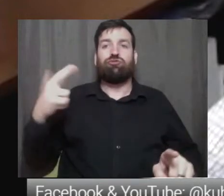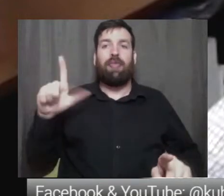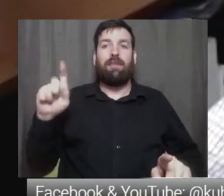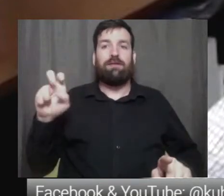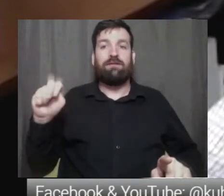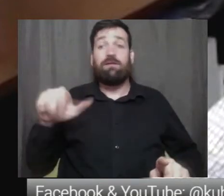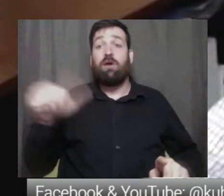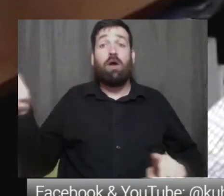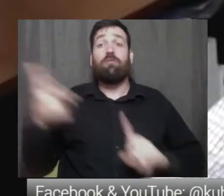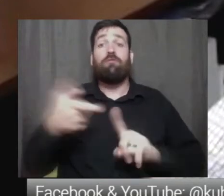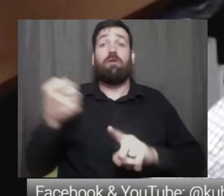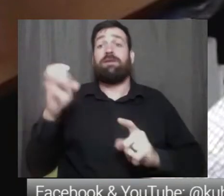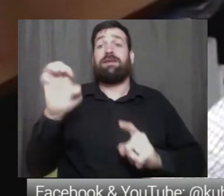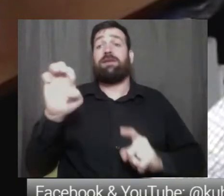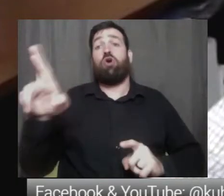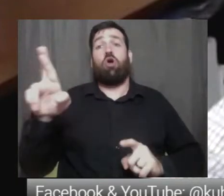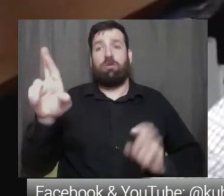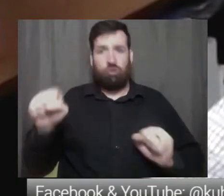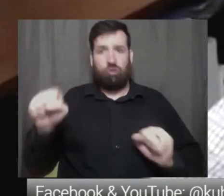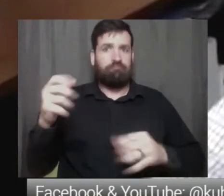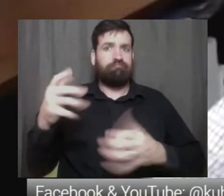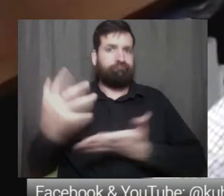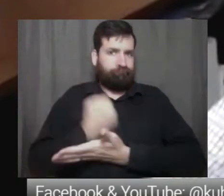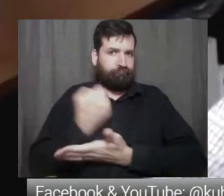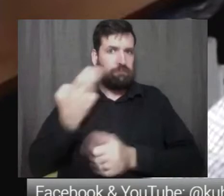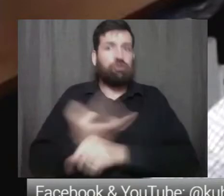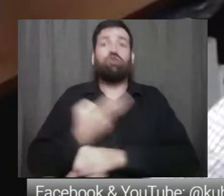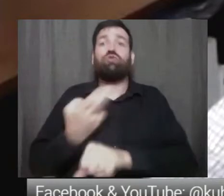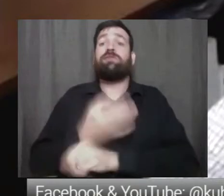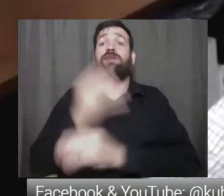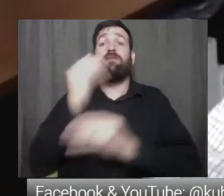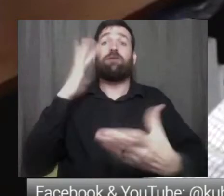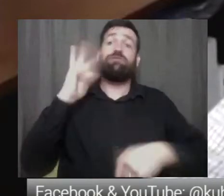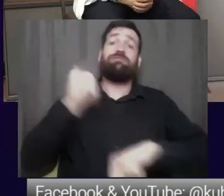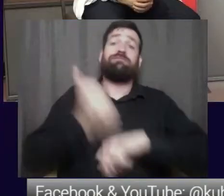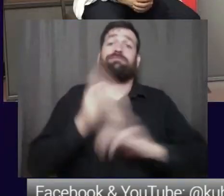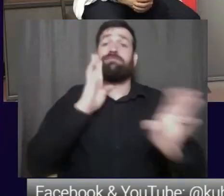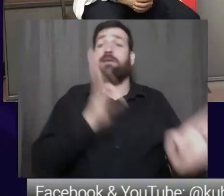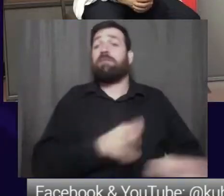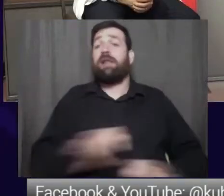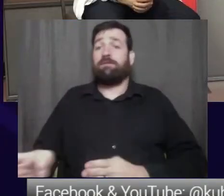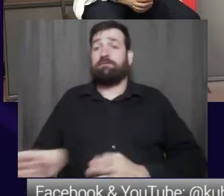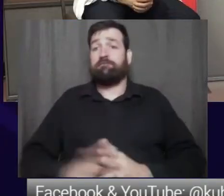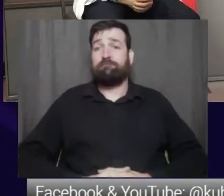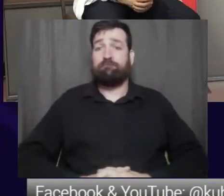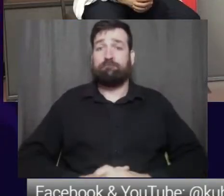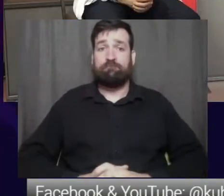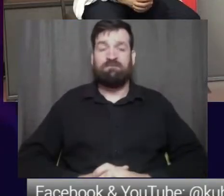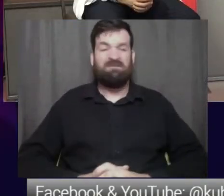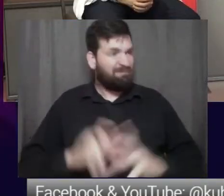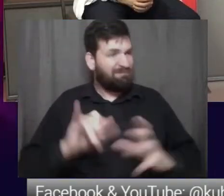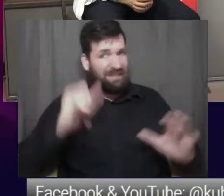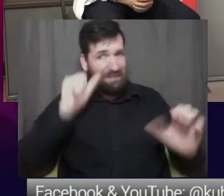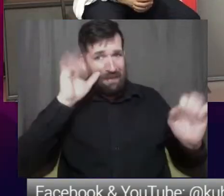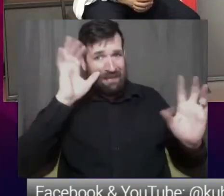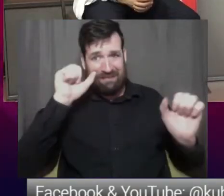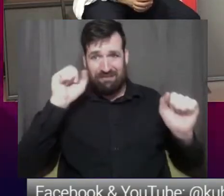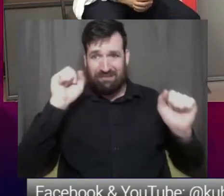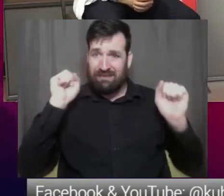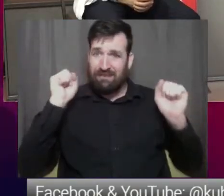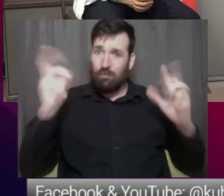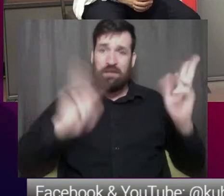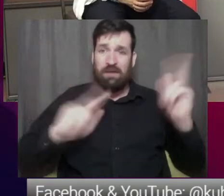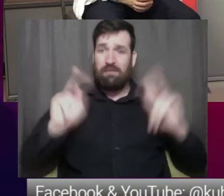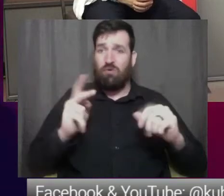emergency room was able to use that information to put a plan in place moving forward. It's incredible. So many people are wearing smartwatches right